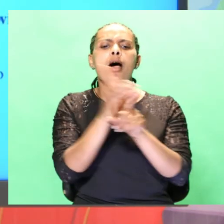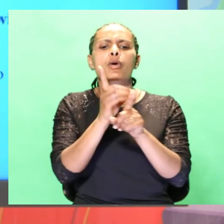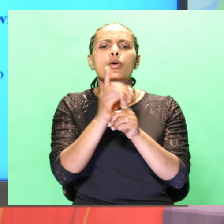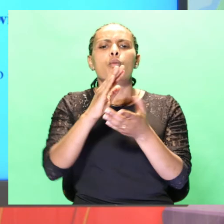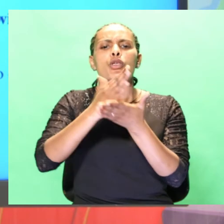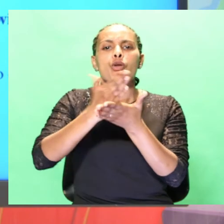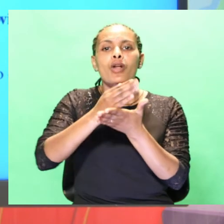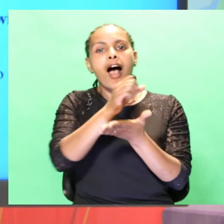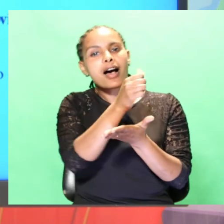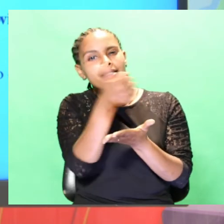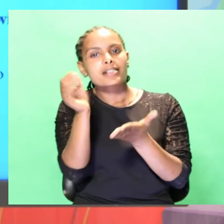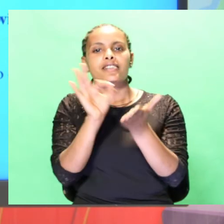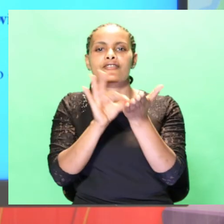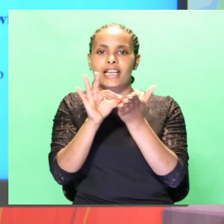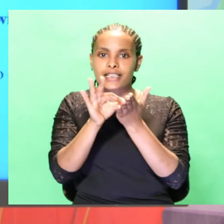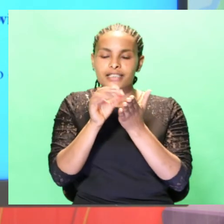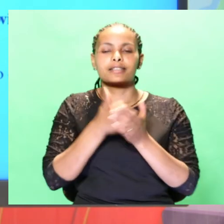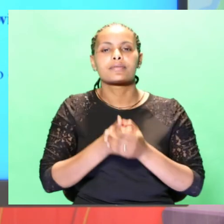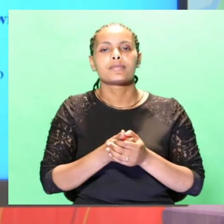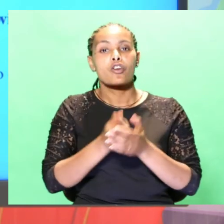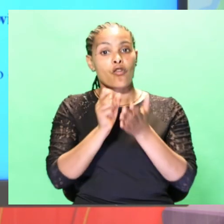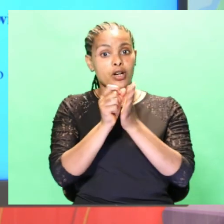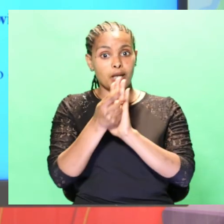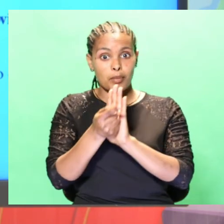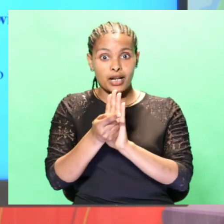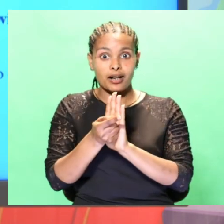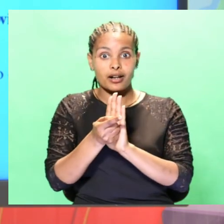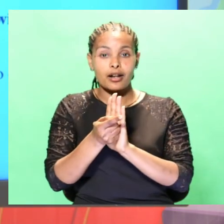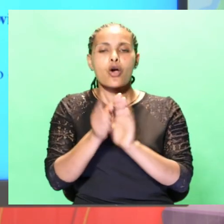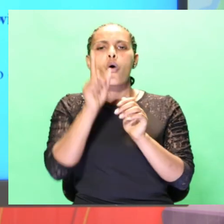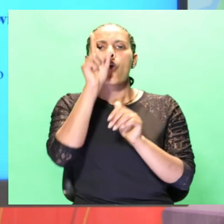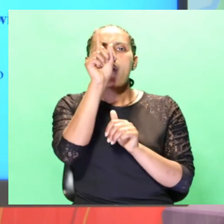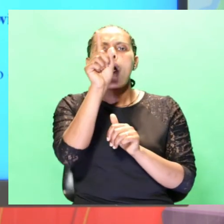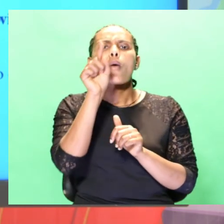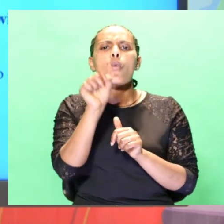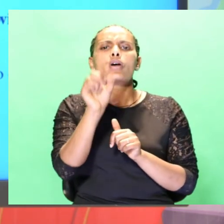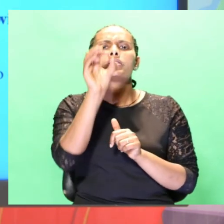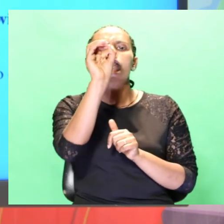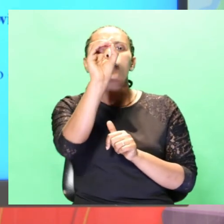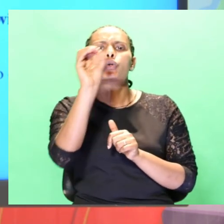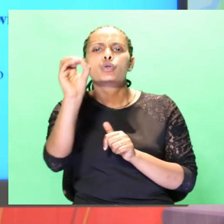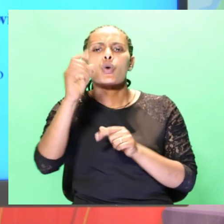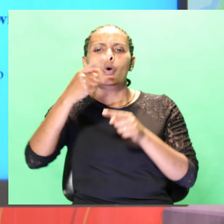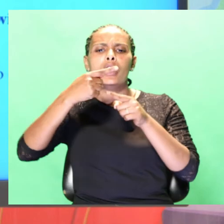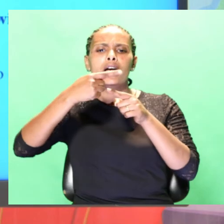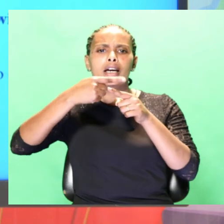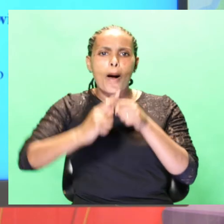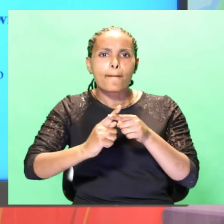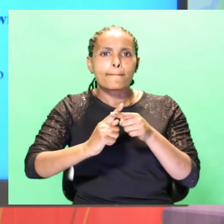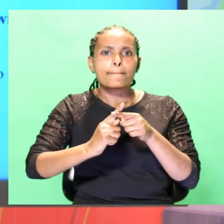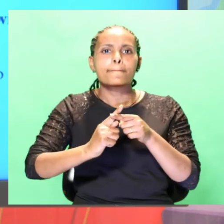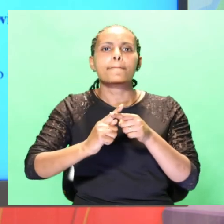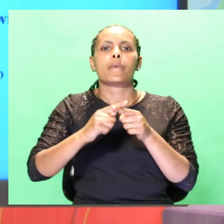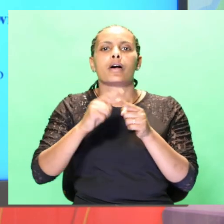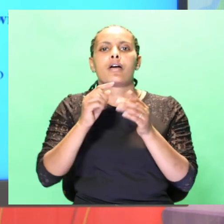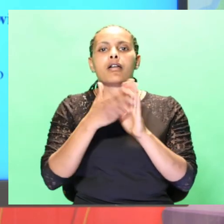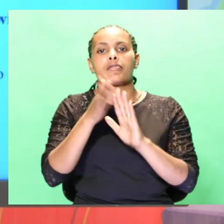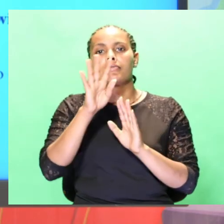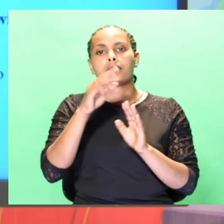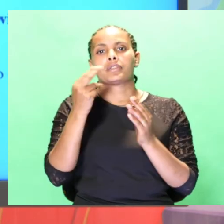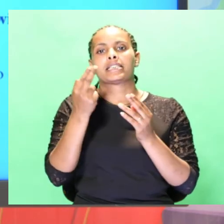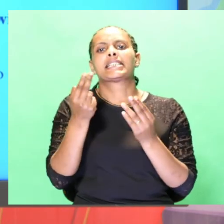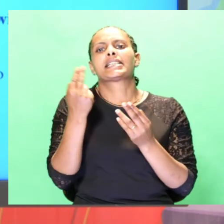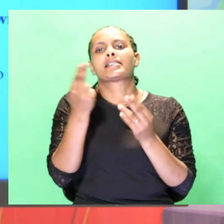appear between other figures. For example, 1.002 gram has 4 significant